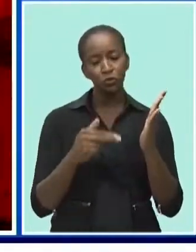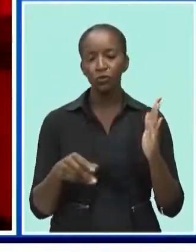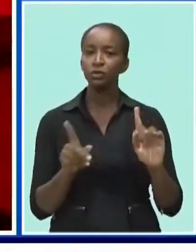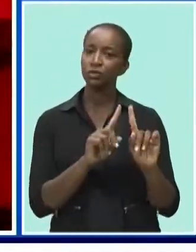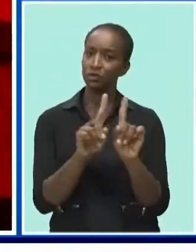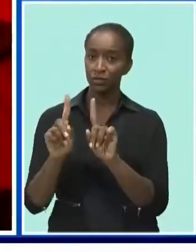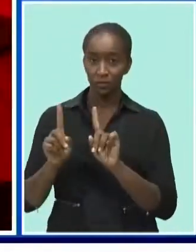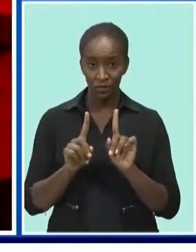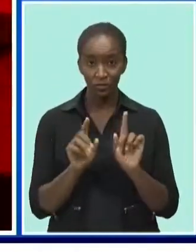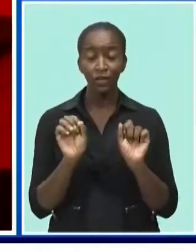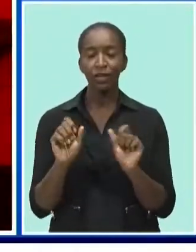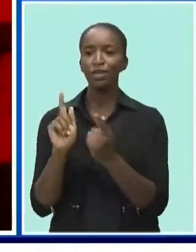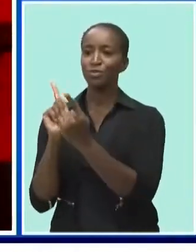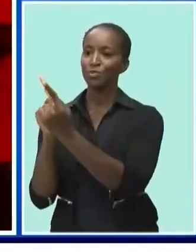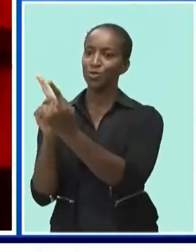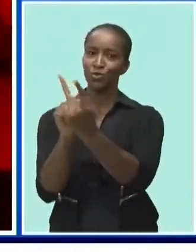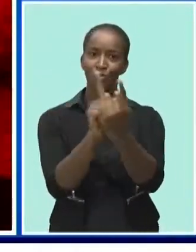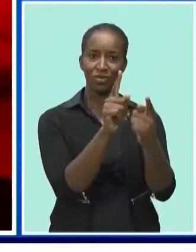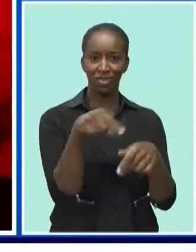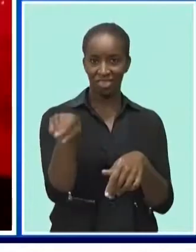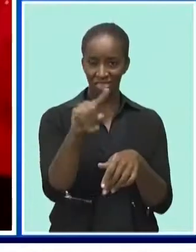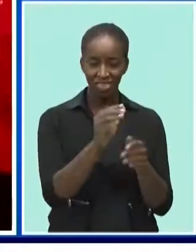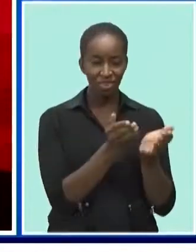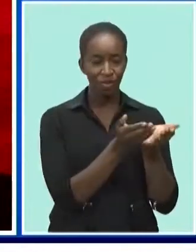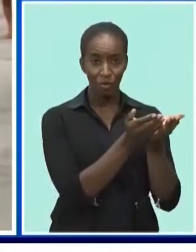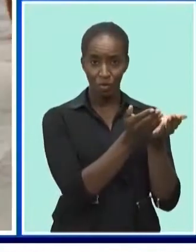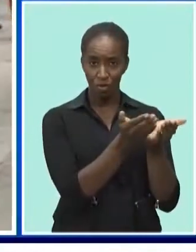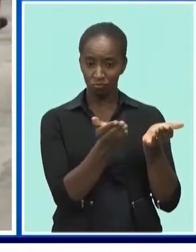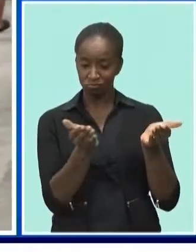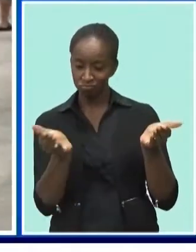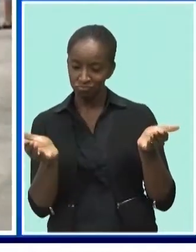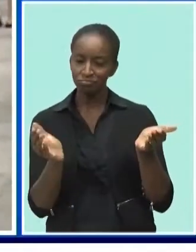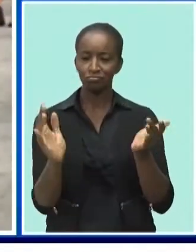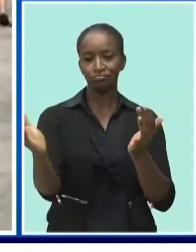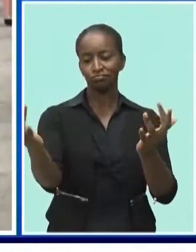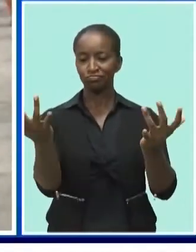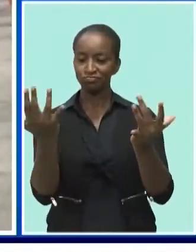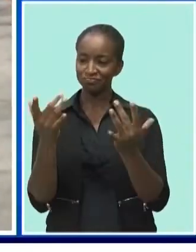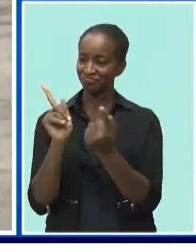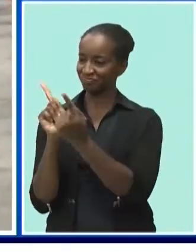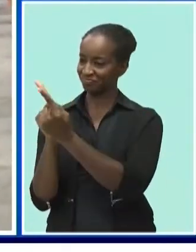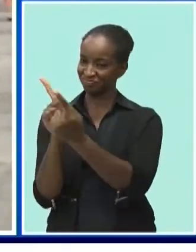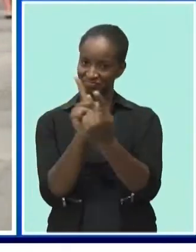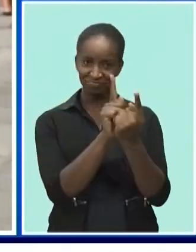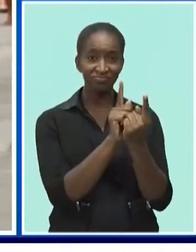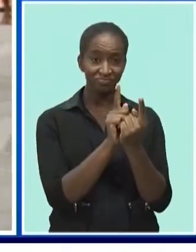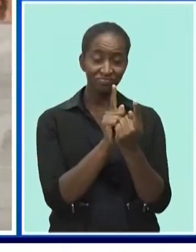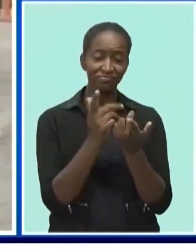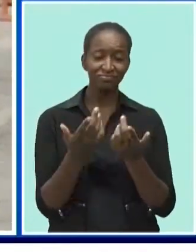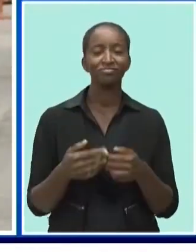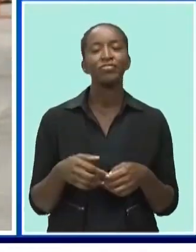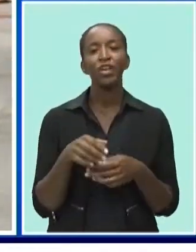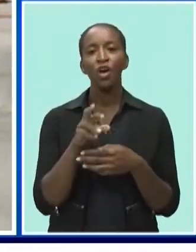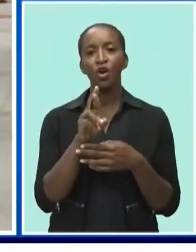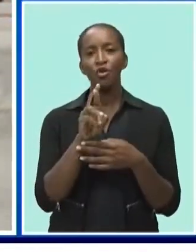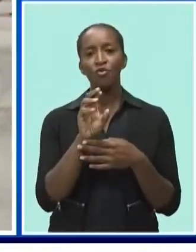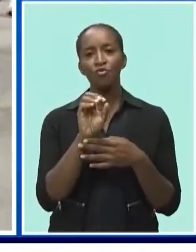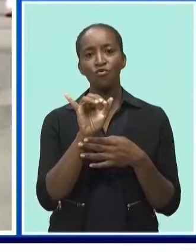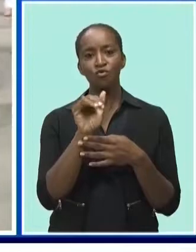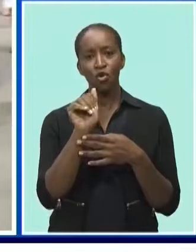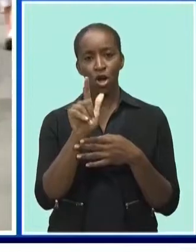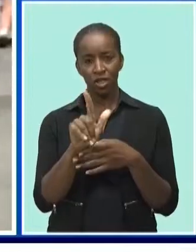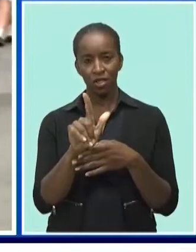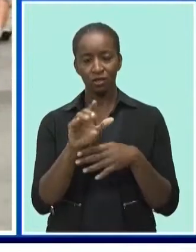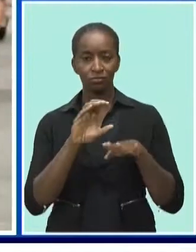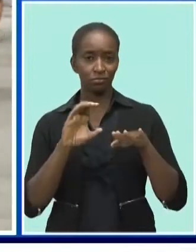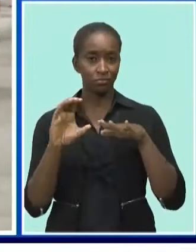potential customers on board cruise ships docked in the port. Already, the Royal Caribbean brand has agreed to sail later to